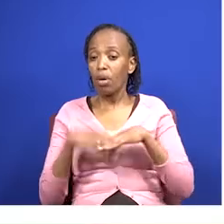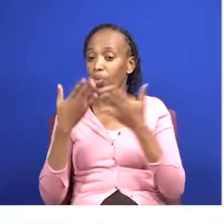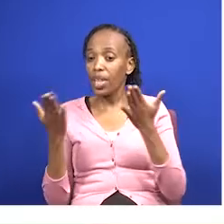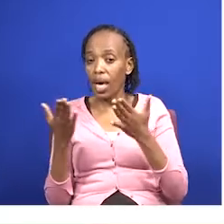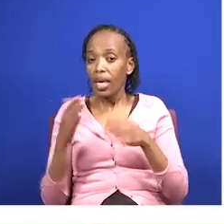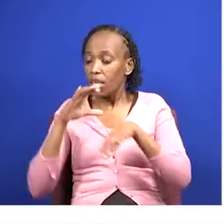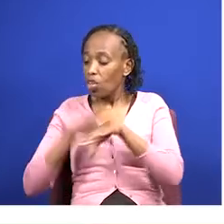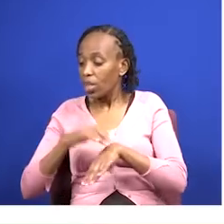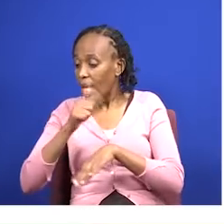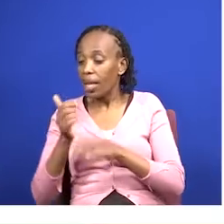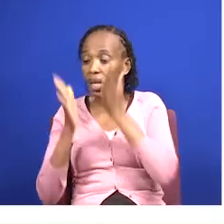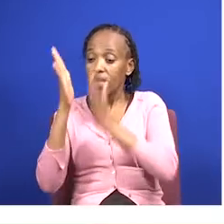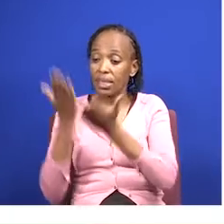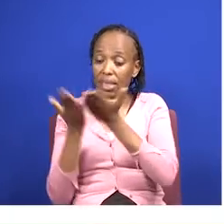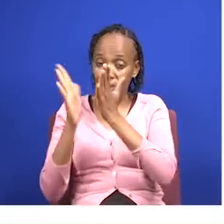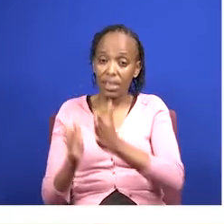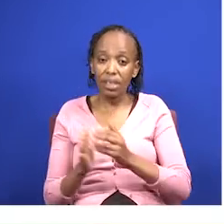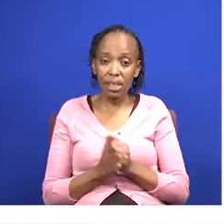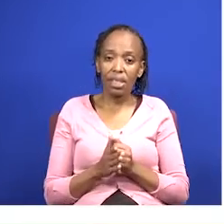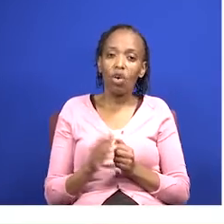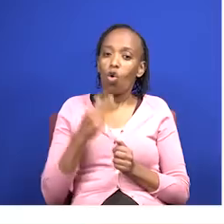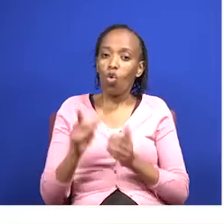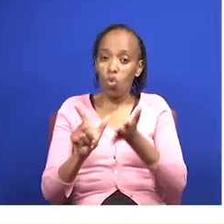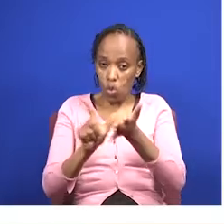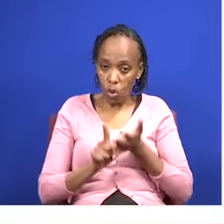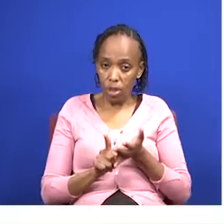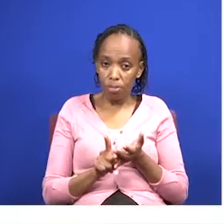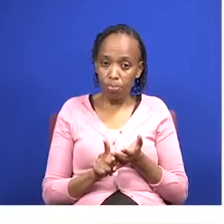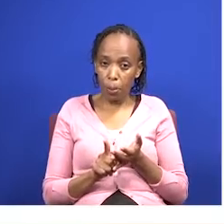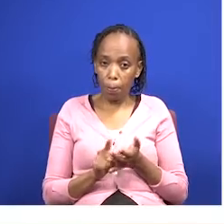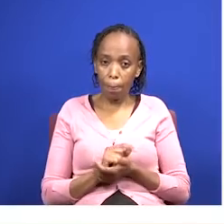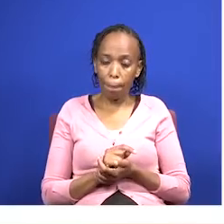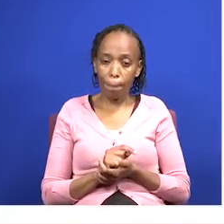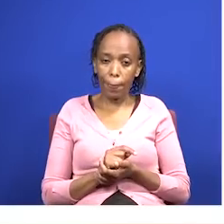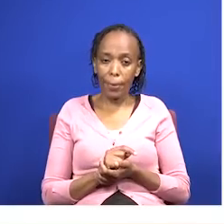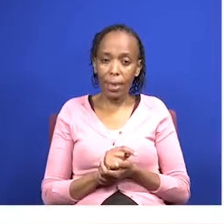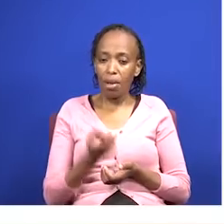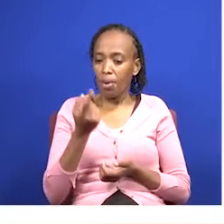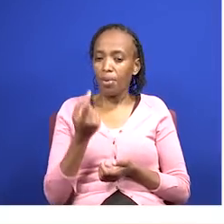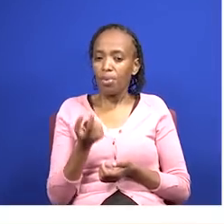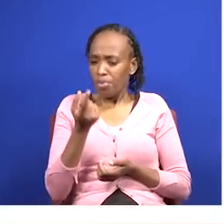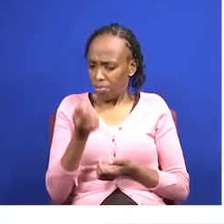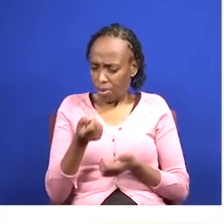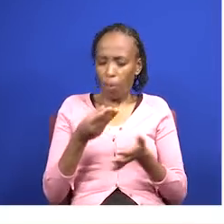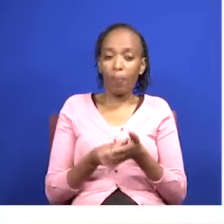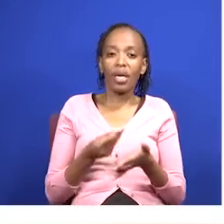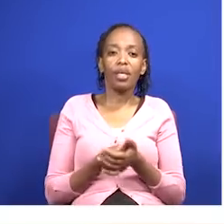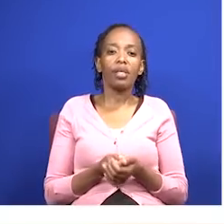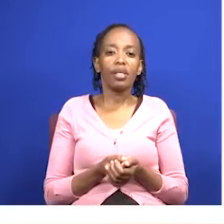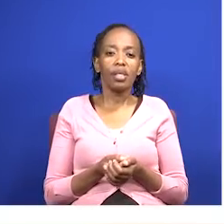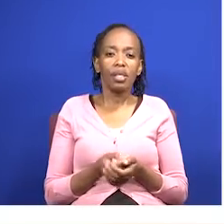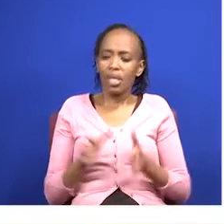out, he found another person who owed him some money, some little